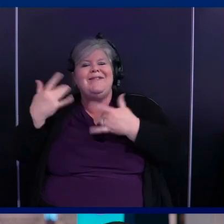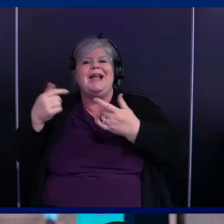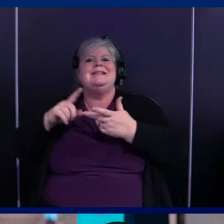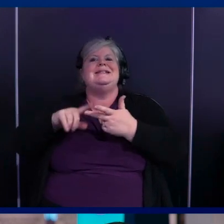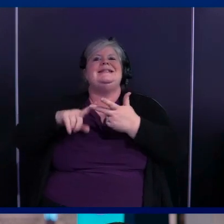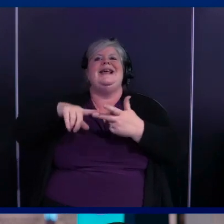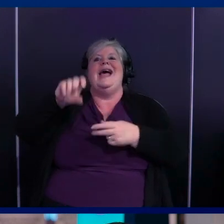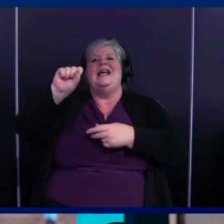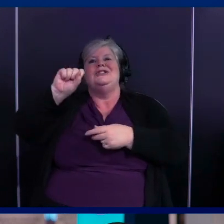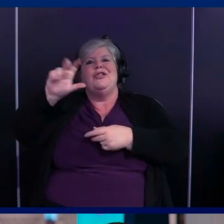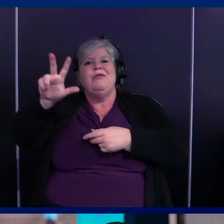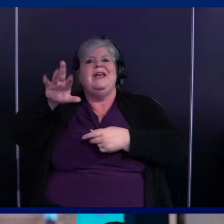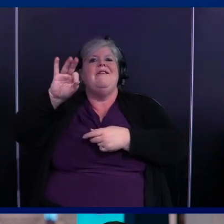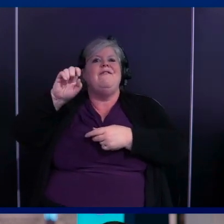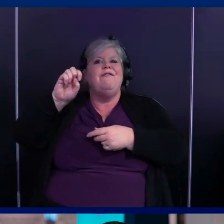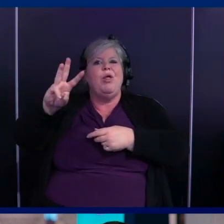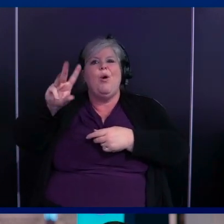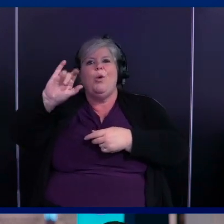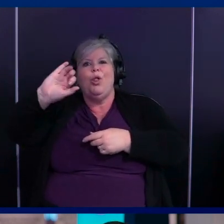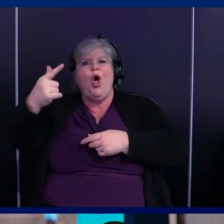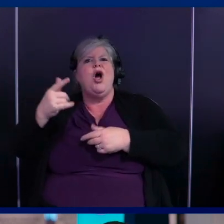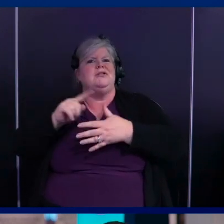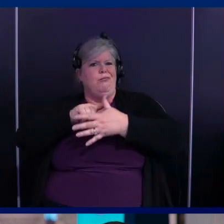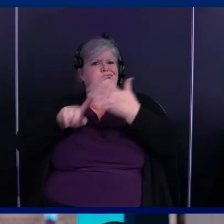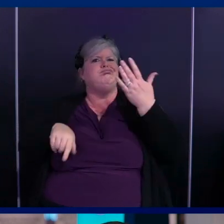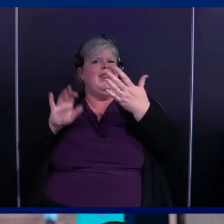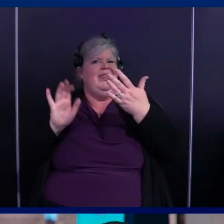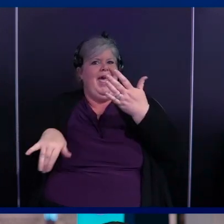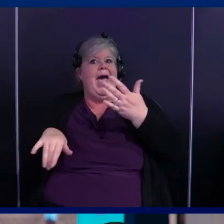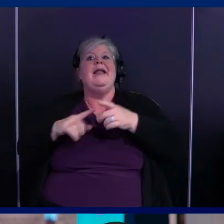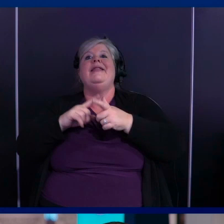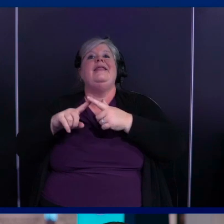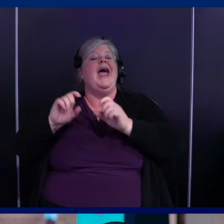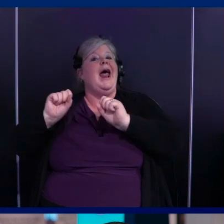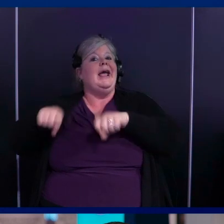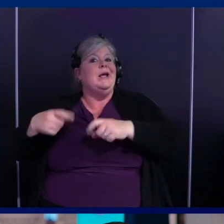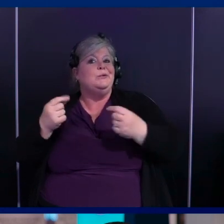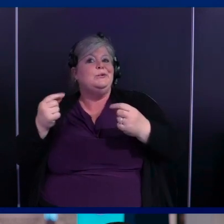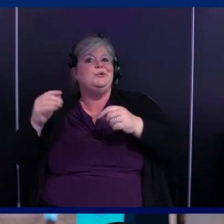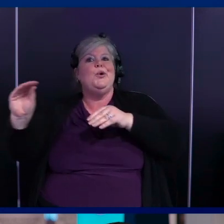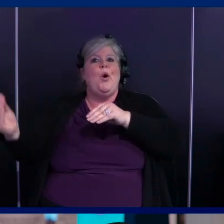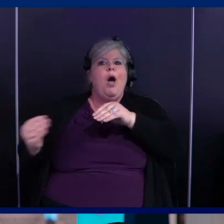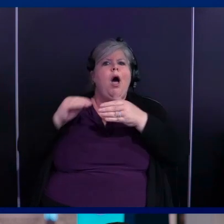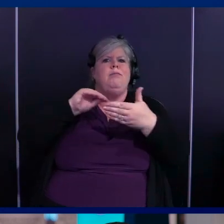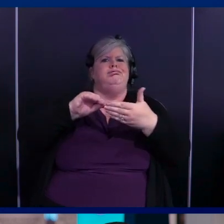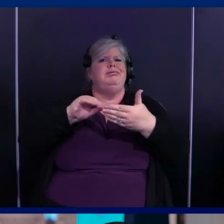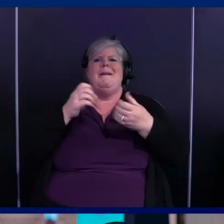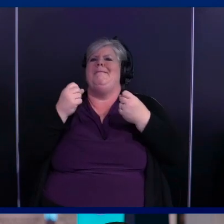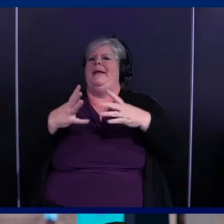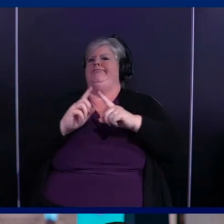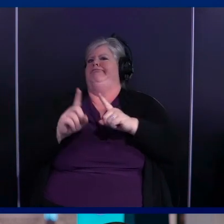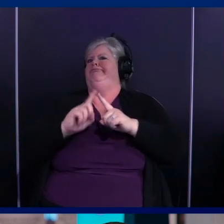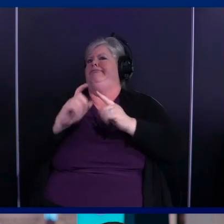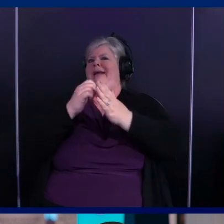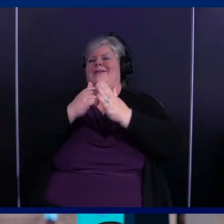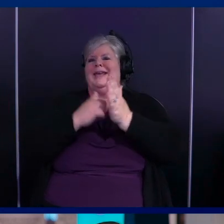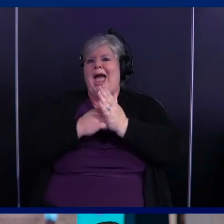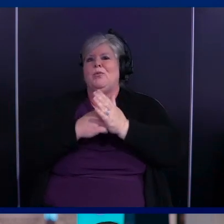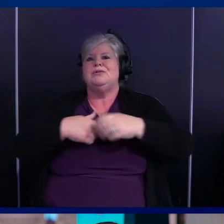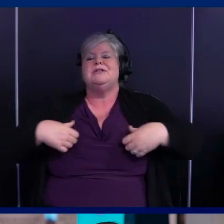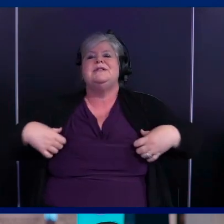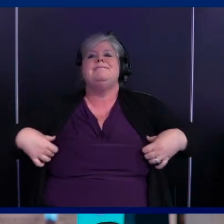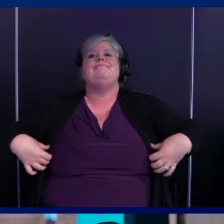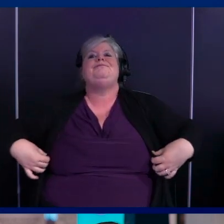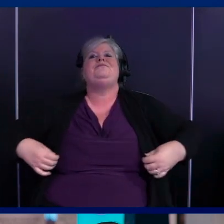logs, etc. And I'm able to plumb in many accounts. So here I